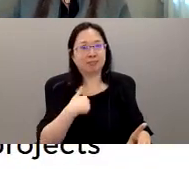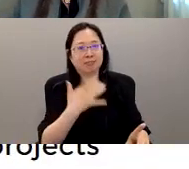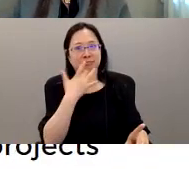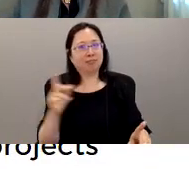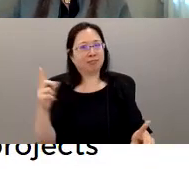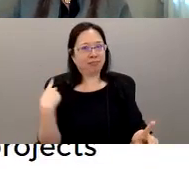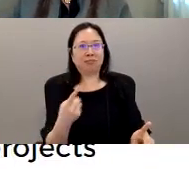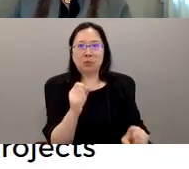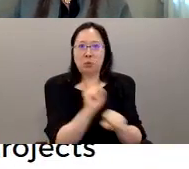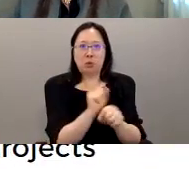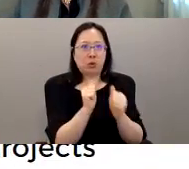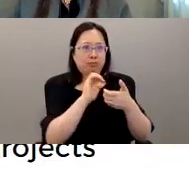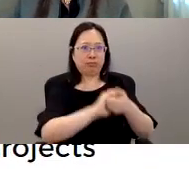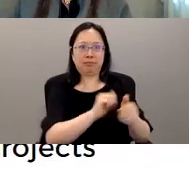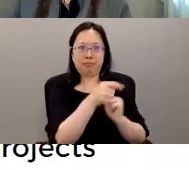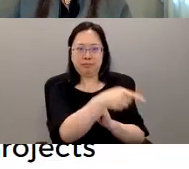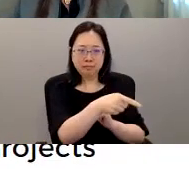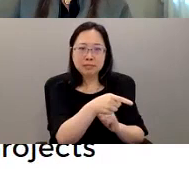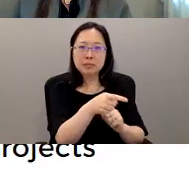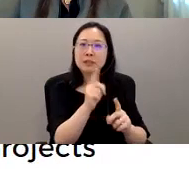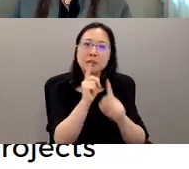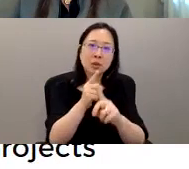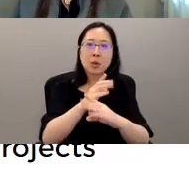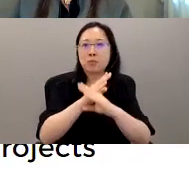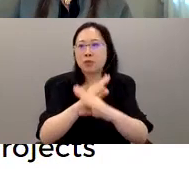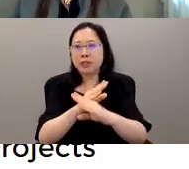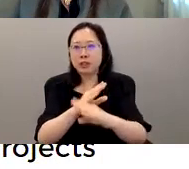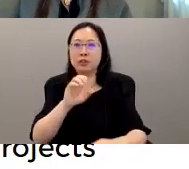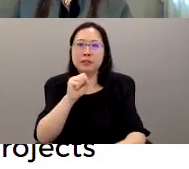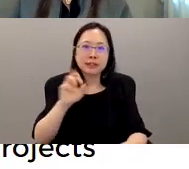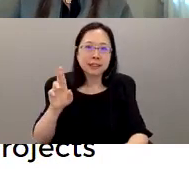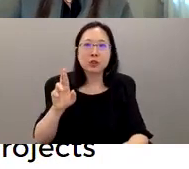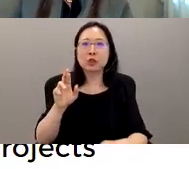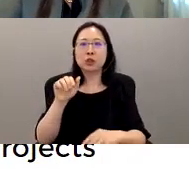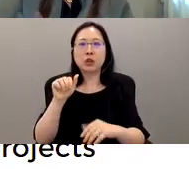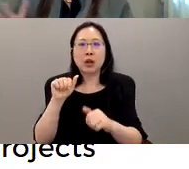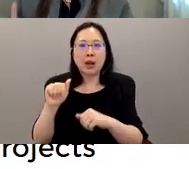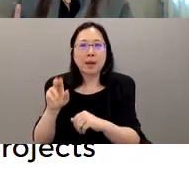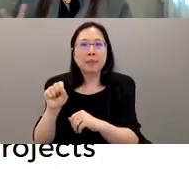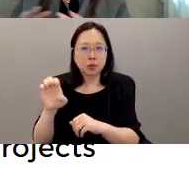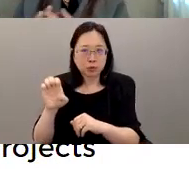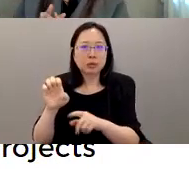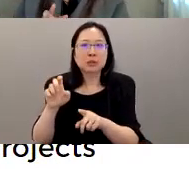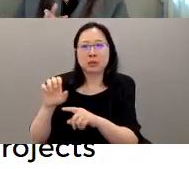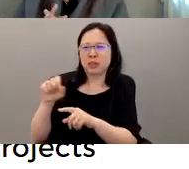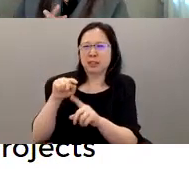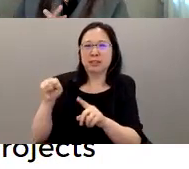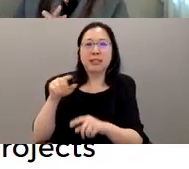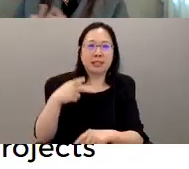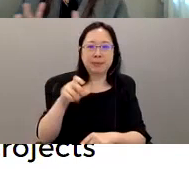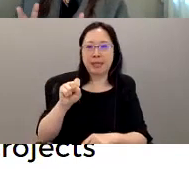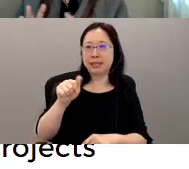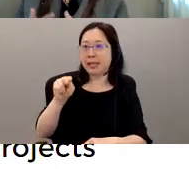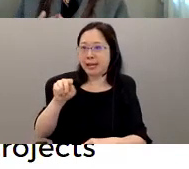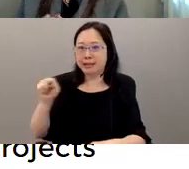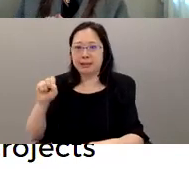Douglas on the Prevention of Senior Abuse Network of Simcoe County. Susan is a nurse, and during